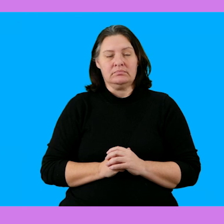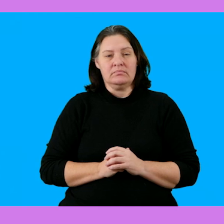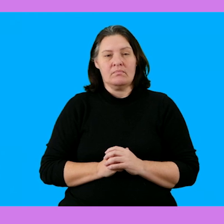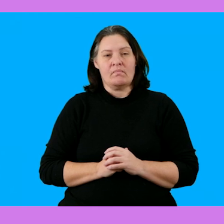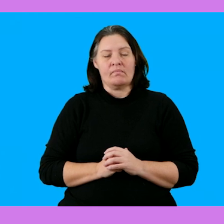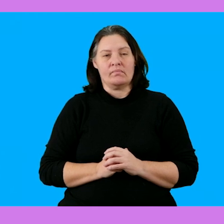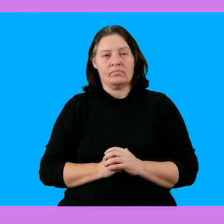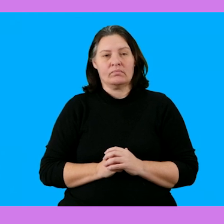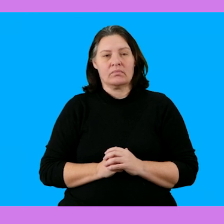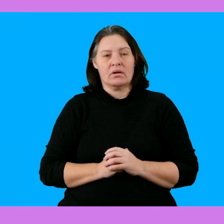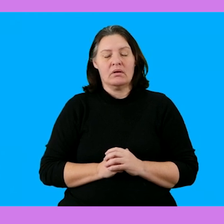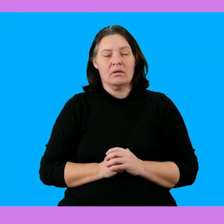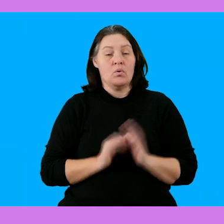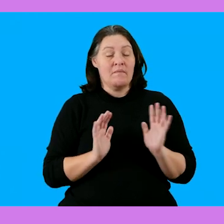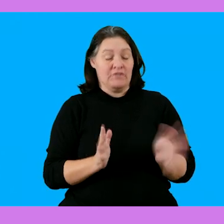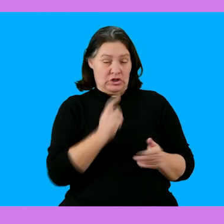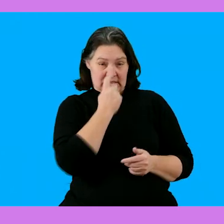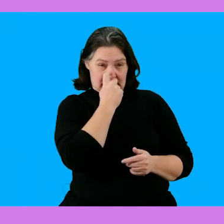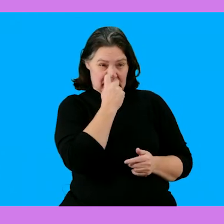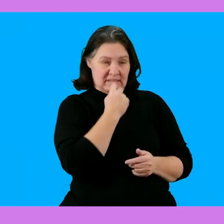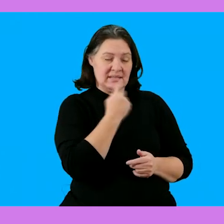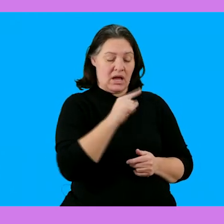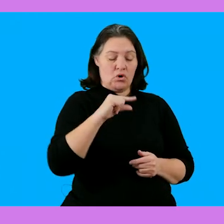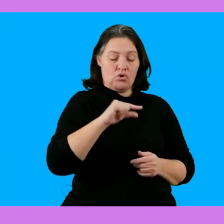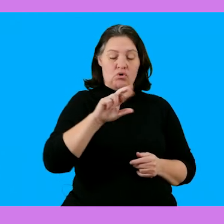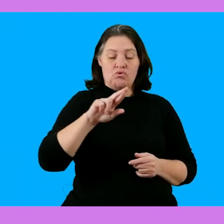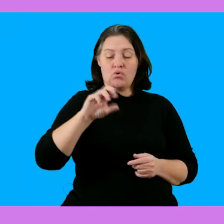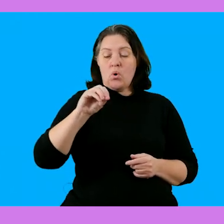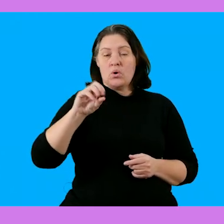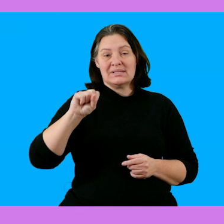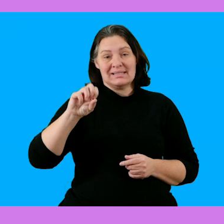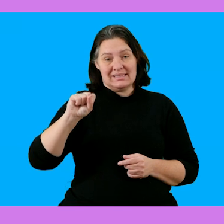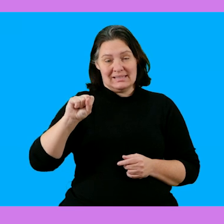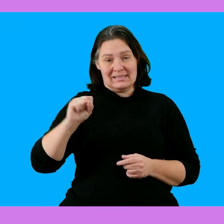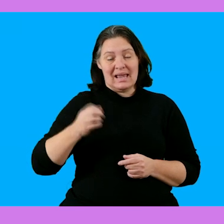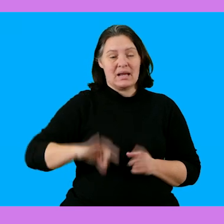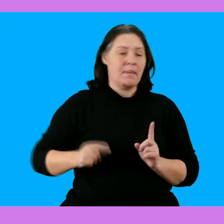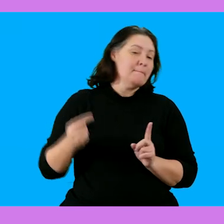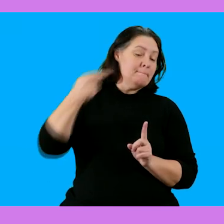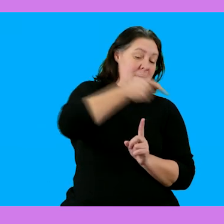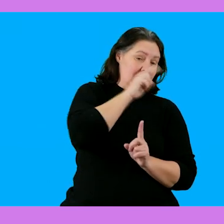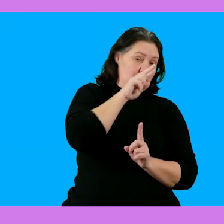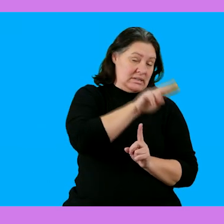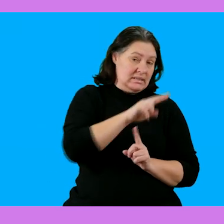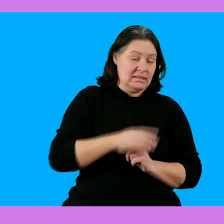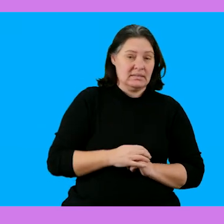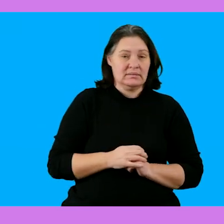down. Okay, so we already indicated earlier on that the gross income, right? And I'm going to quickly go